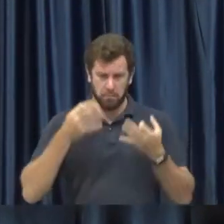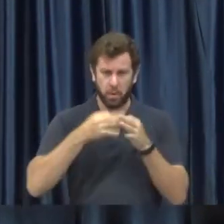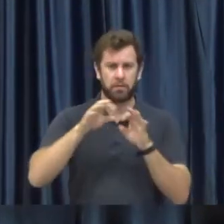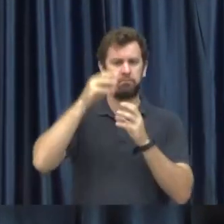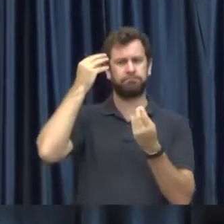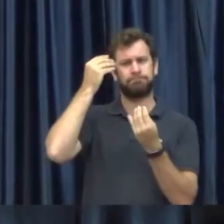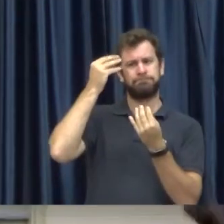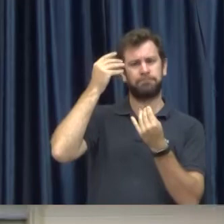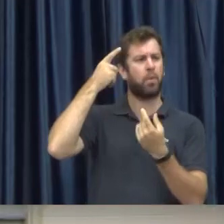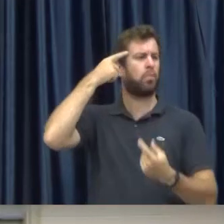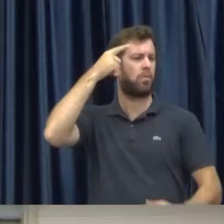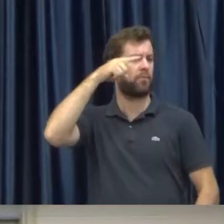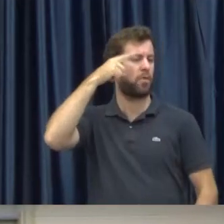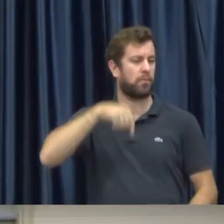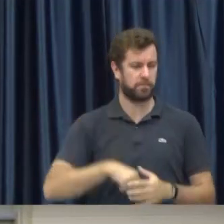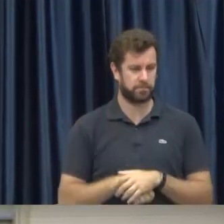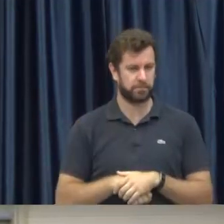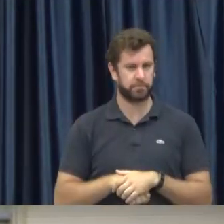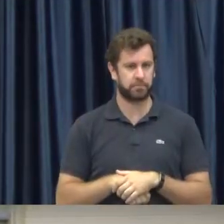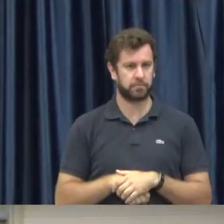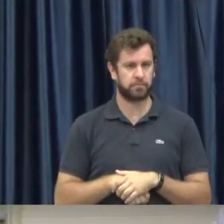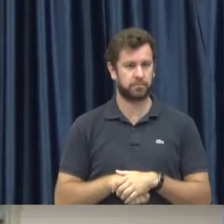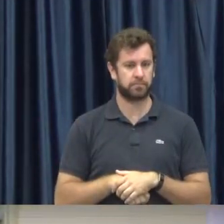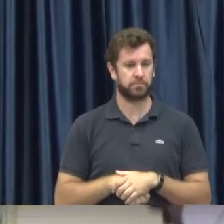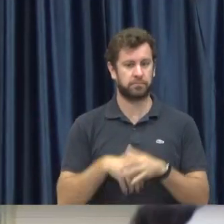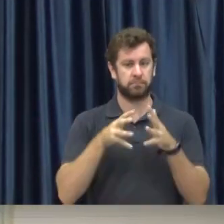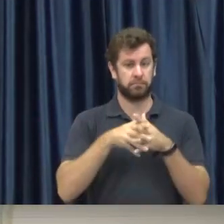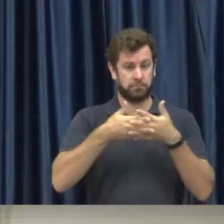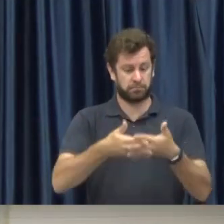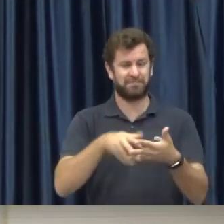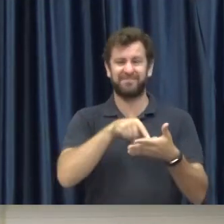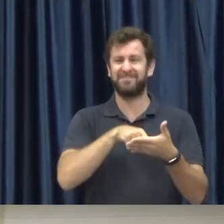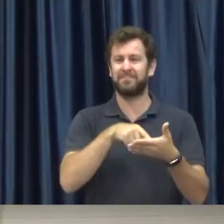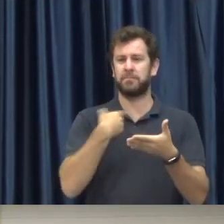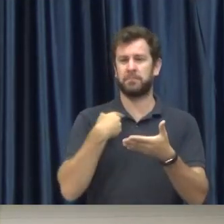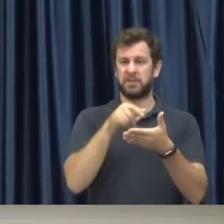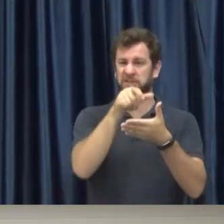of Al-Hajj, the pilgrimage chapter, verse 32,